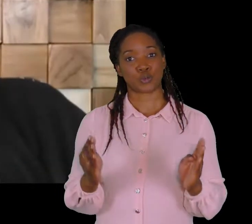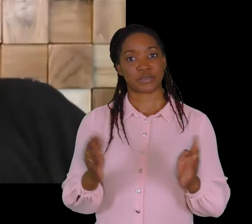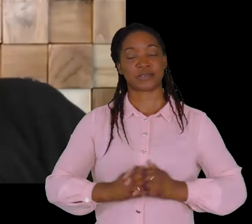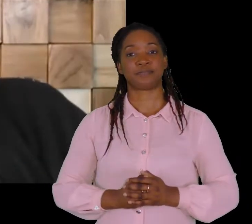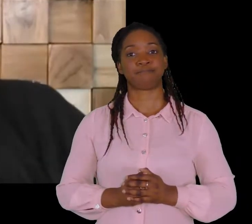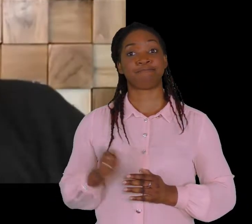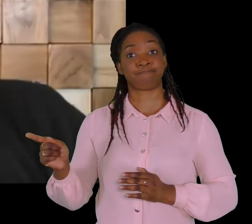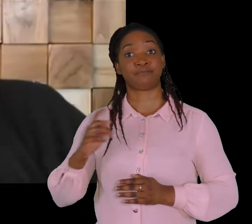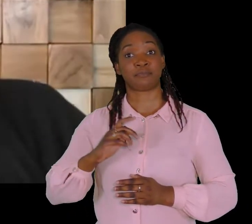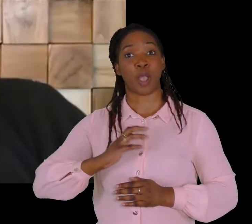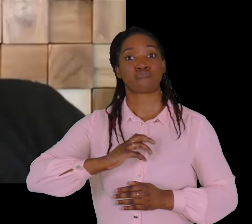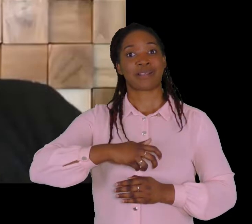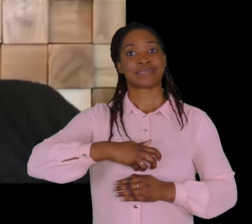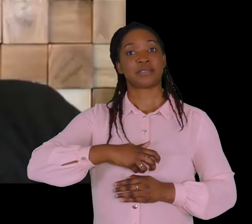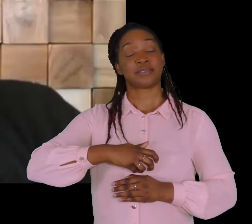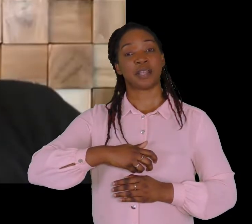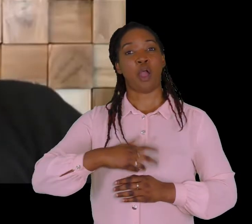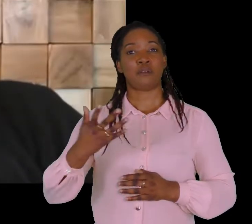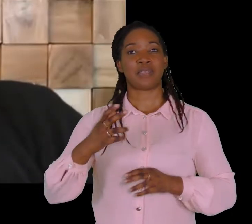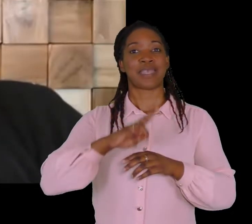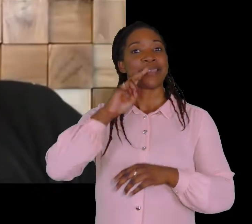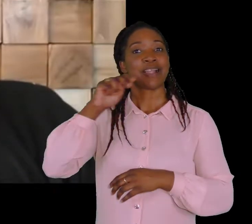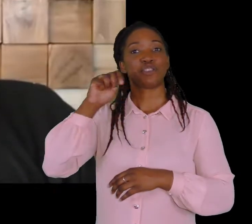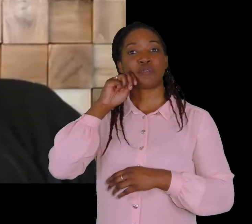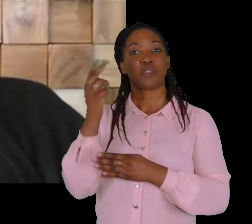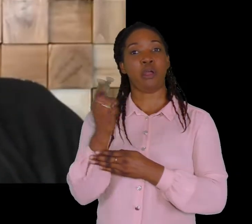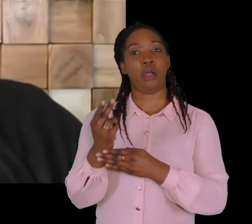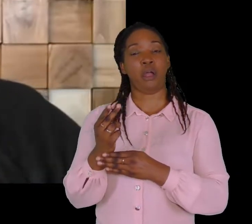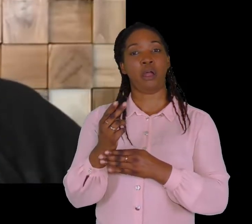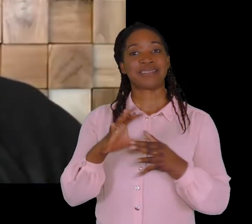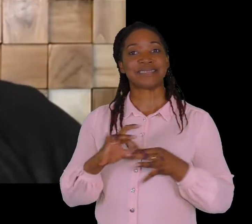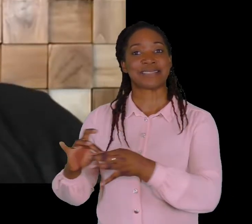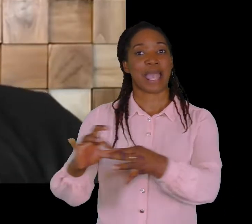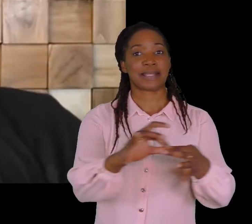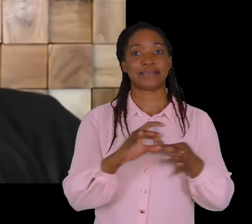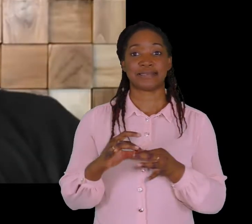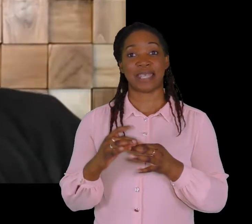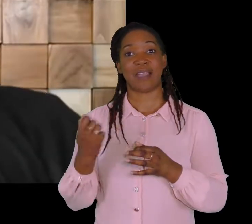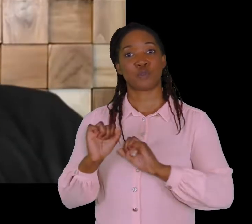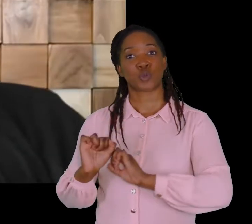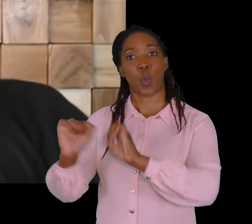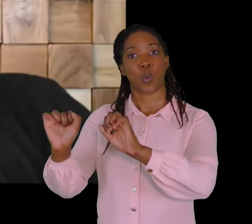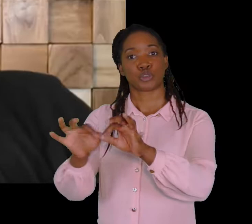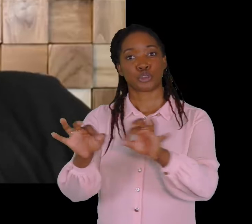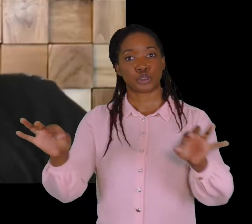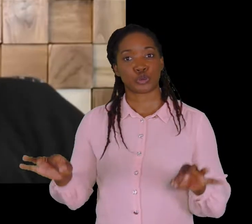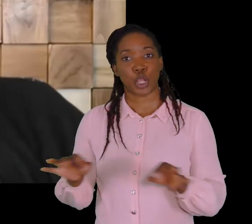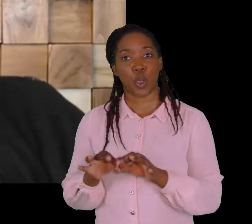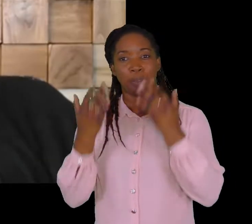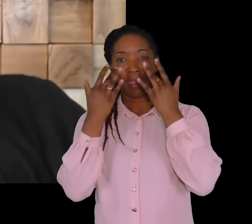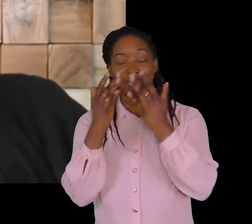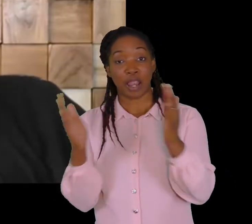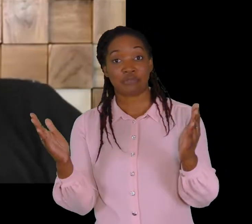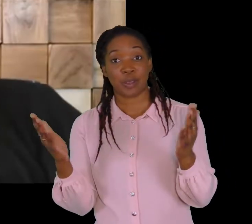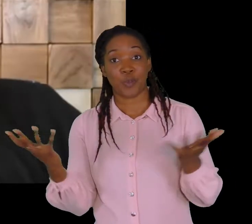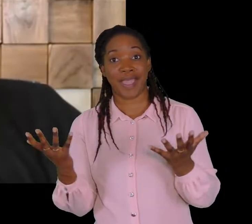in 1996. Hassan is also president of the Nigerian Art Society UK and works from his studios and private